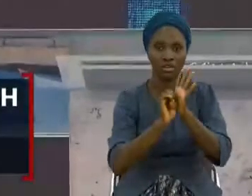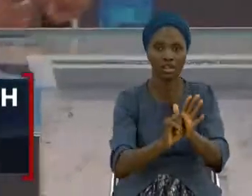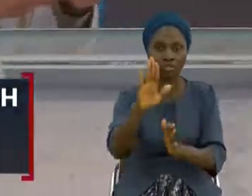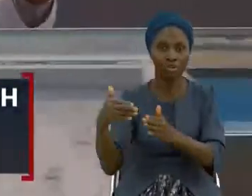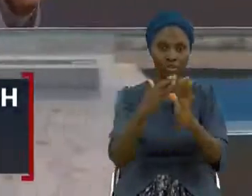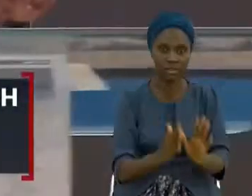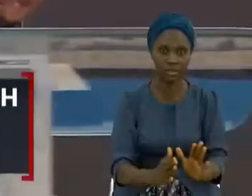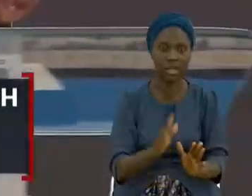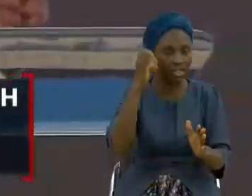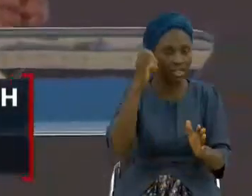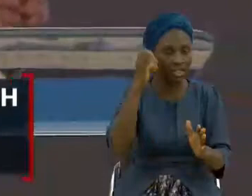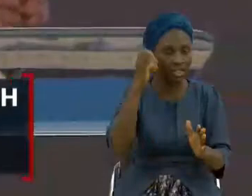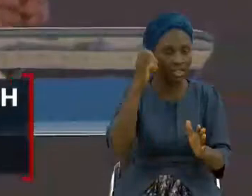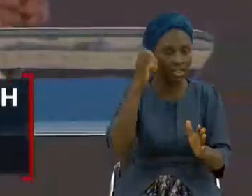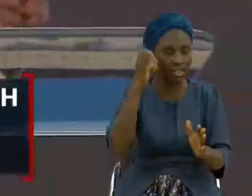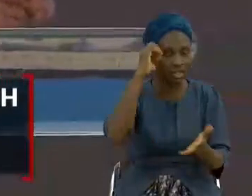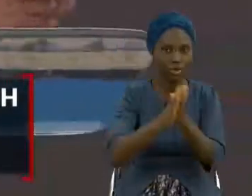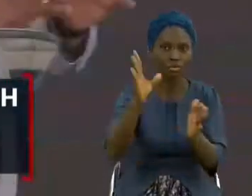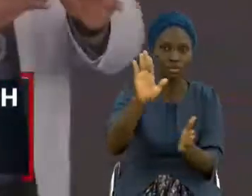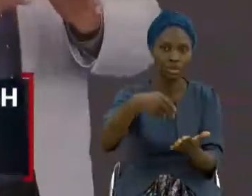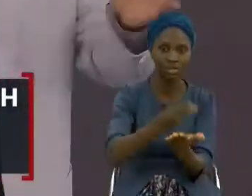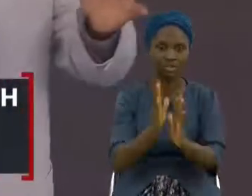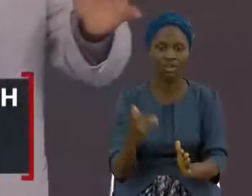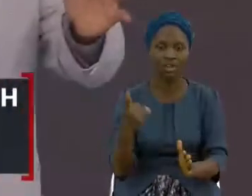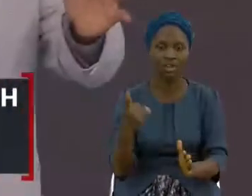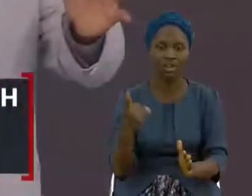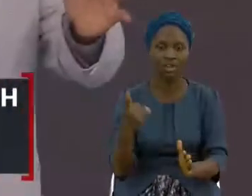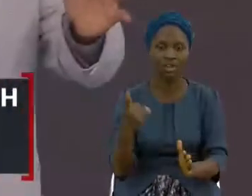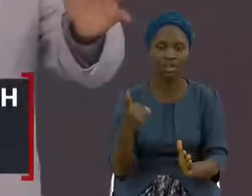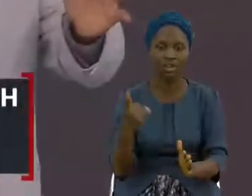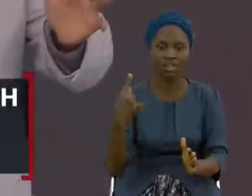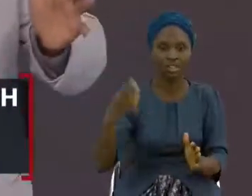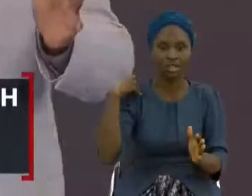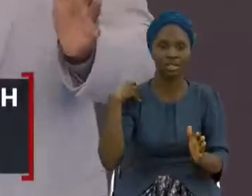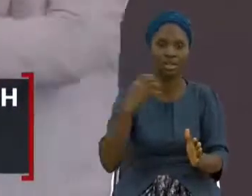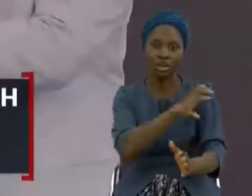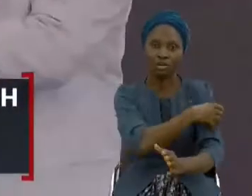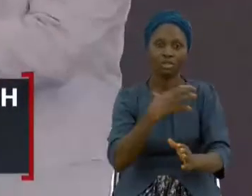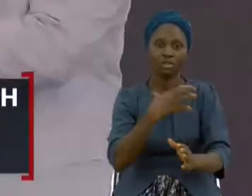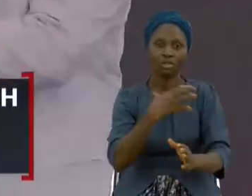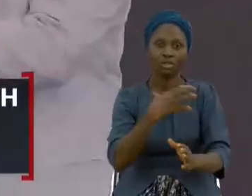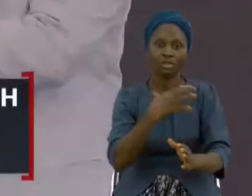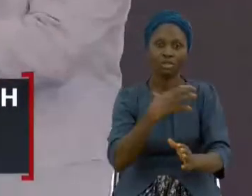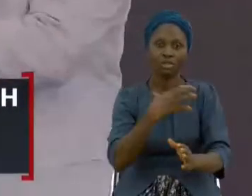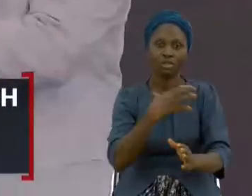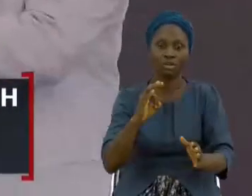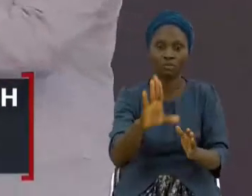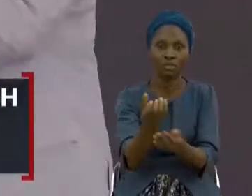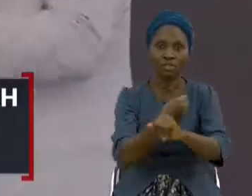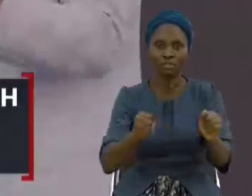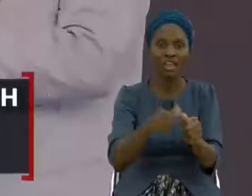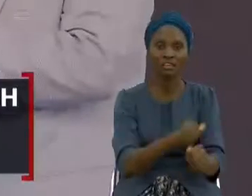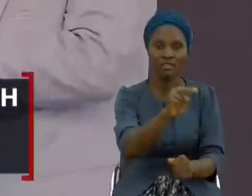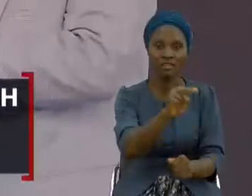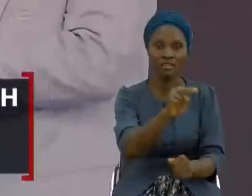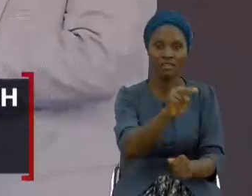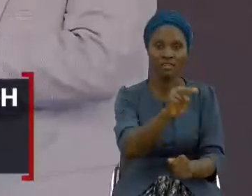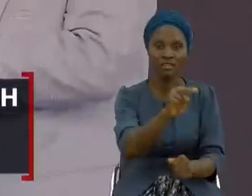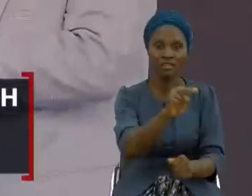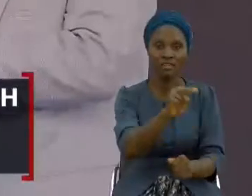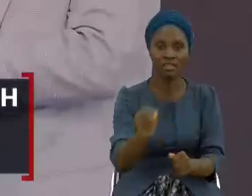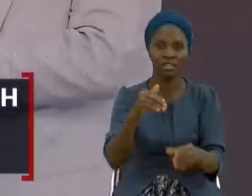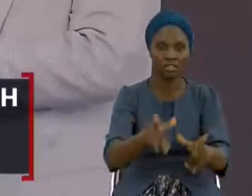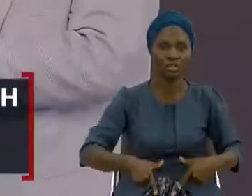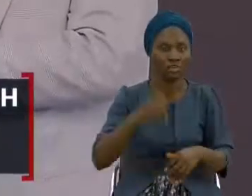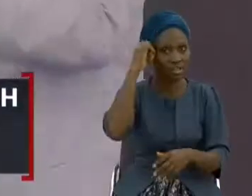captain of your salvation every need in your life supply every problem in your life soul